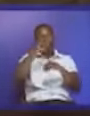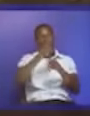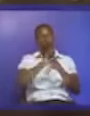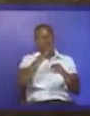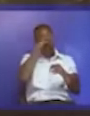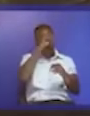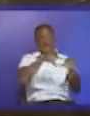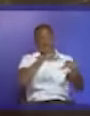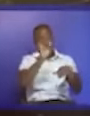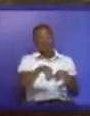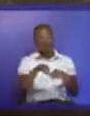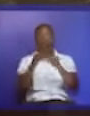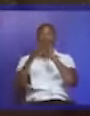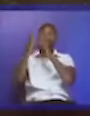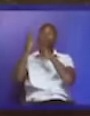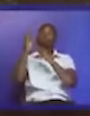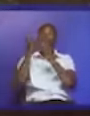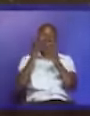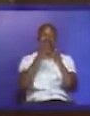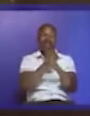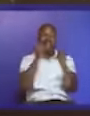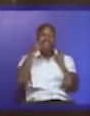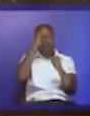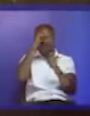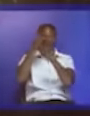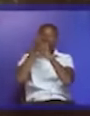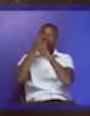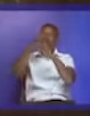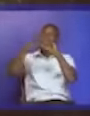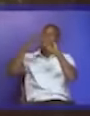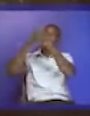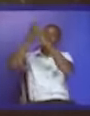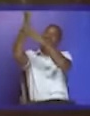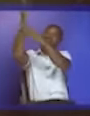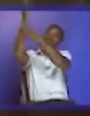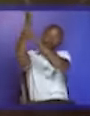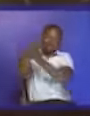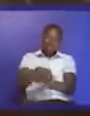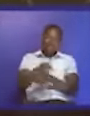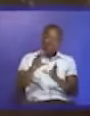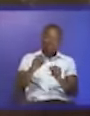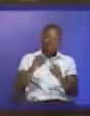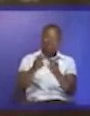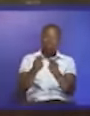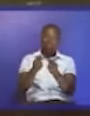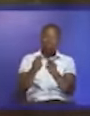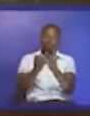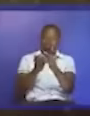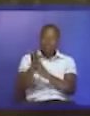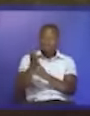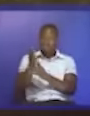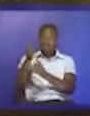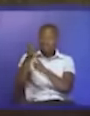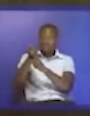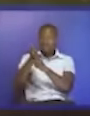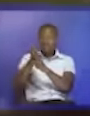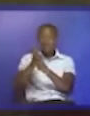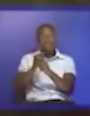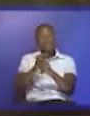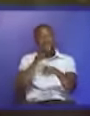save men, he didn't come as God. He had to become man through the womb of a virgin.